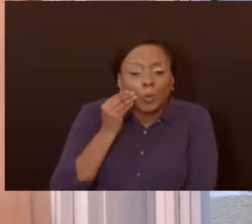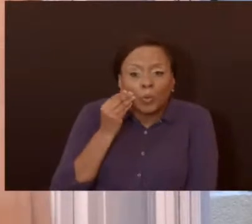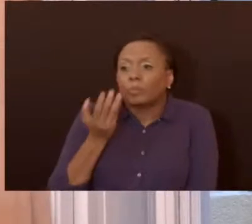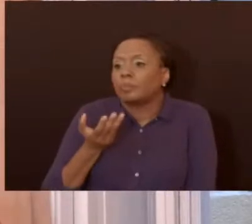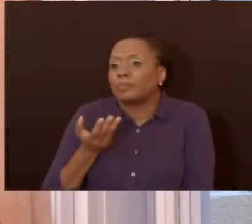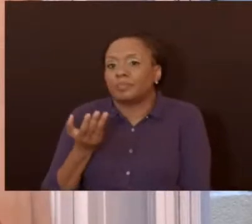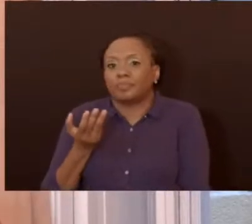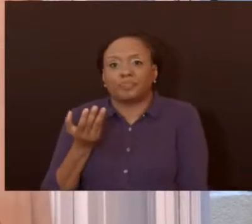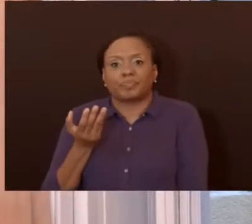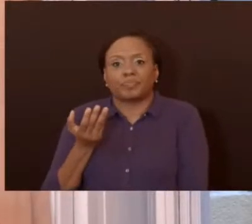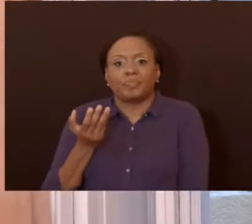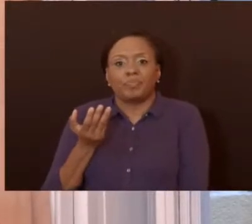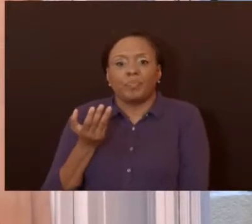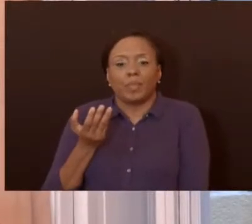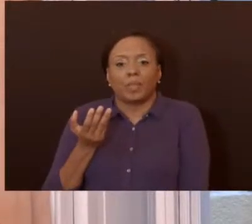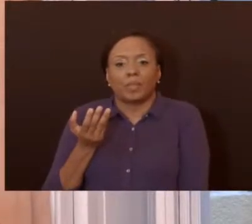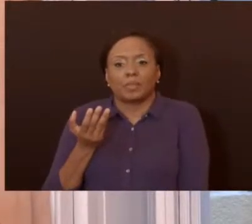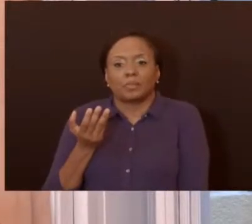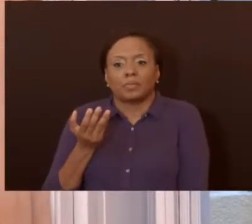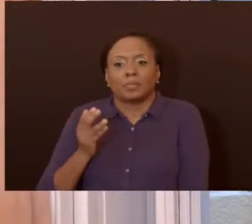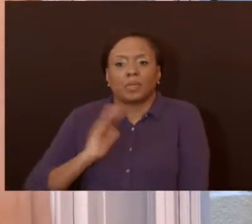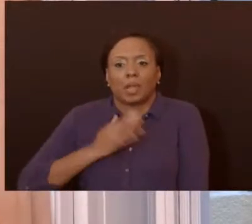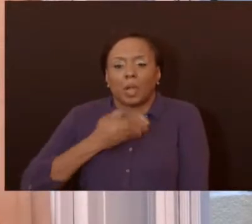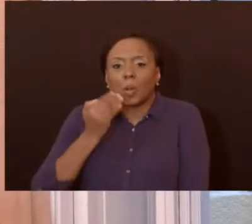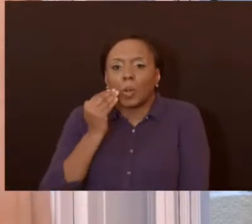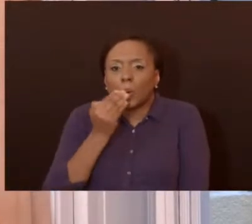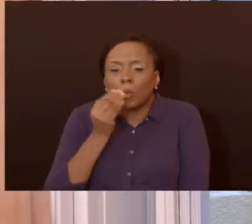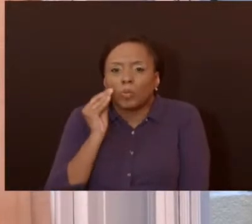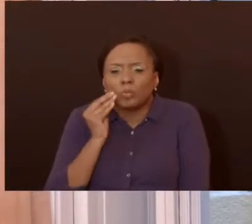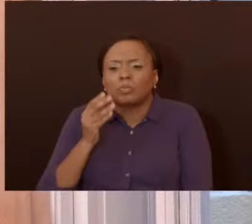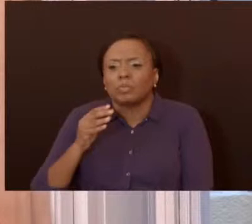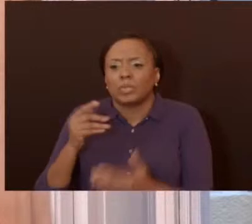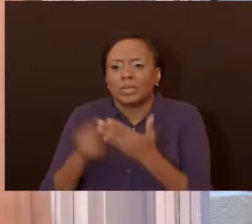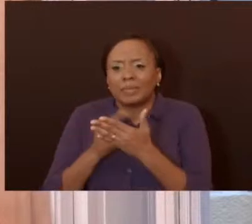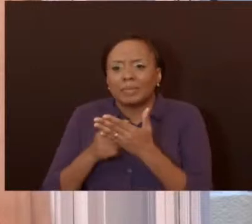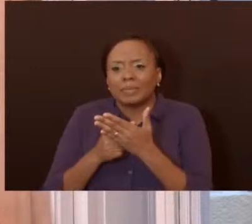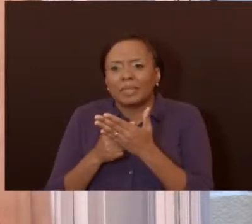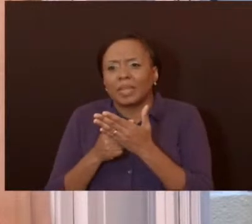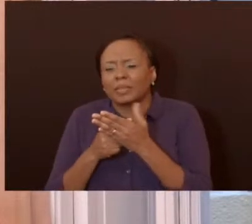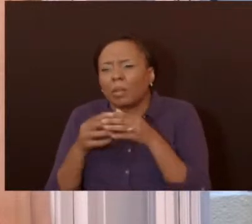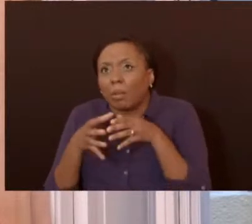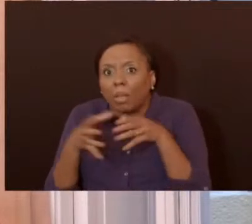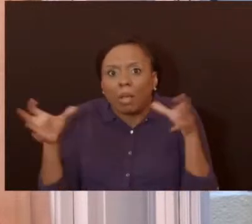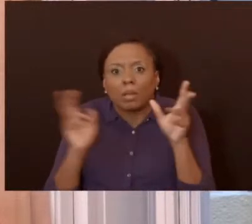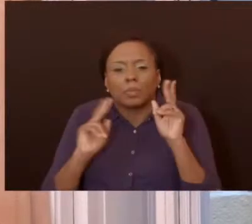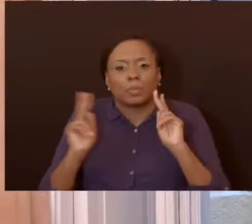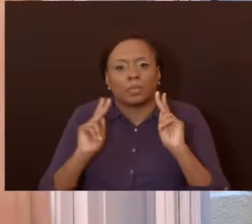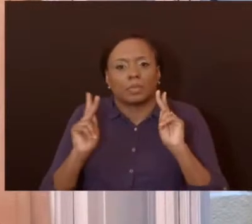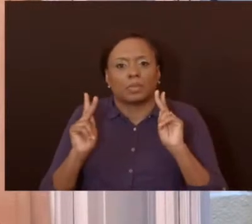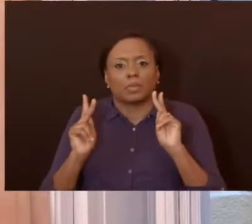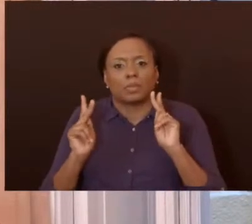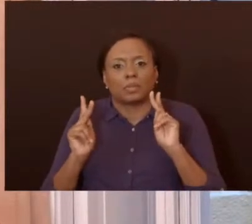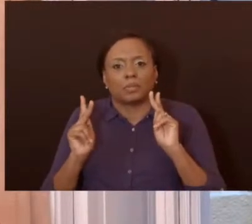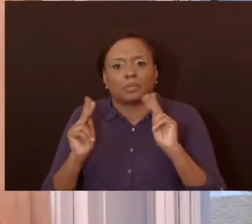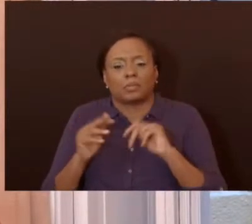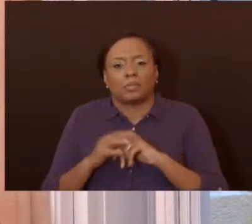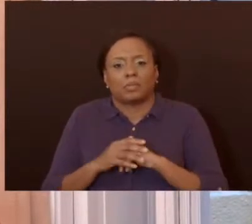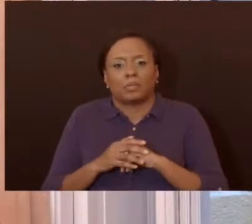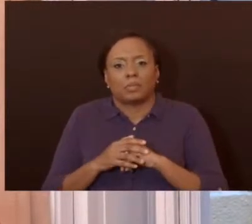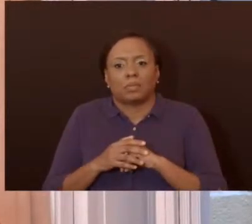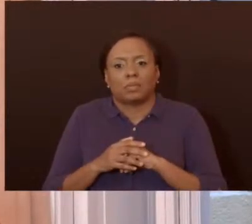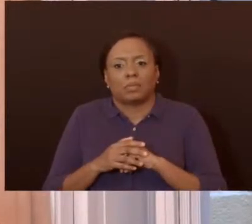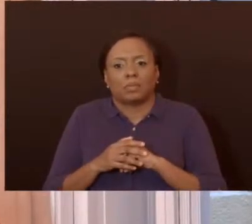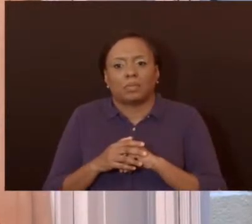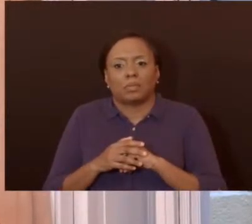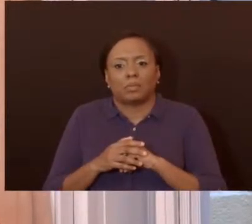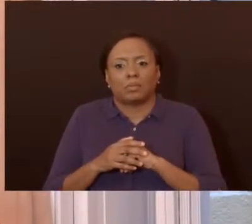social situation in homes sometimes can be a bit overcrowded. So that is all very much in keeping for ease